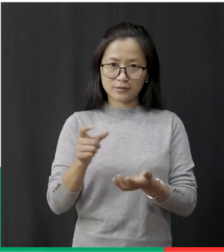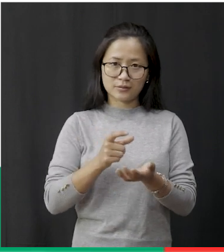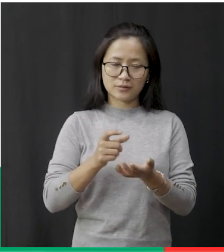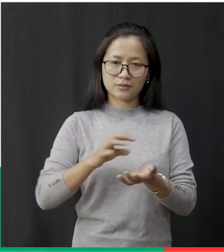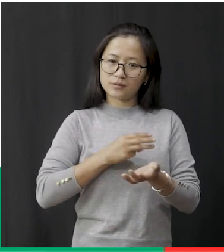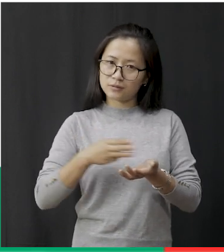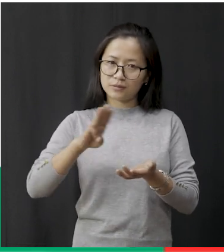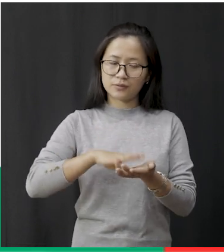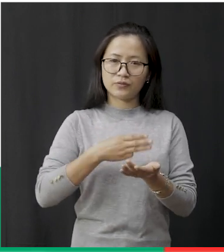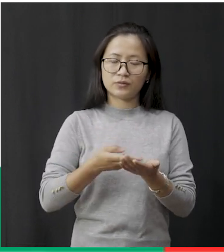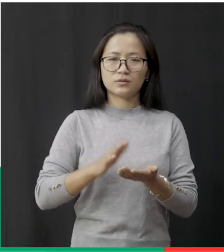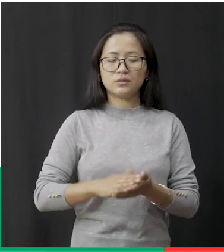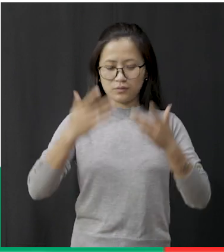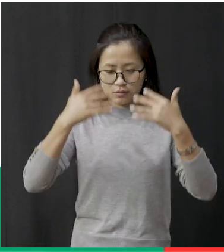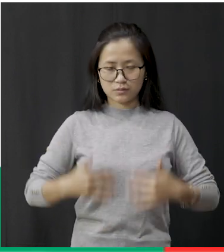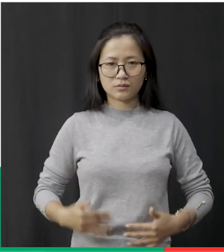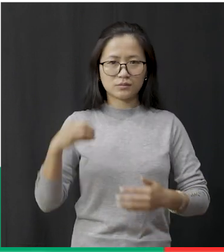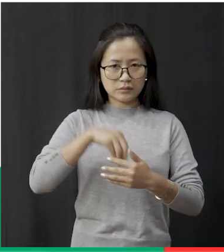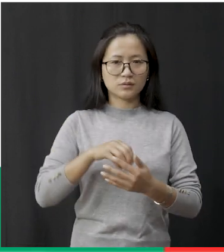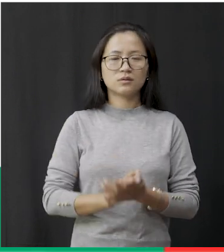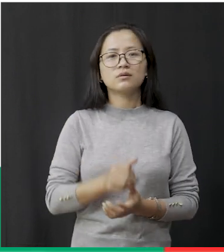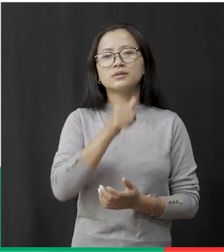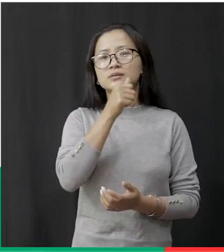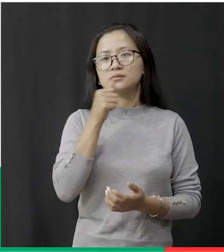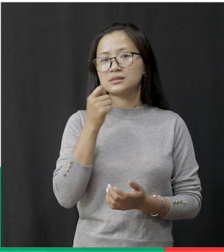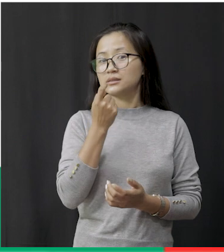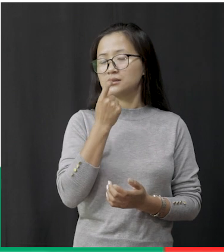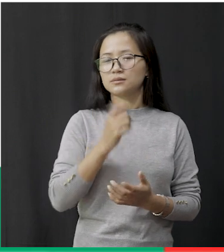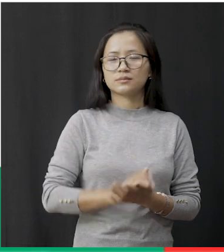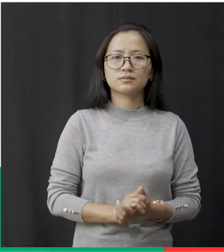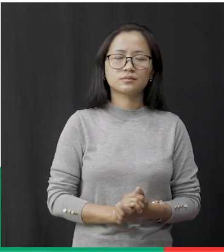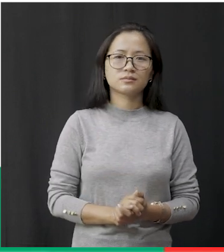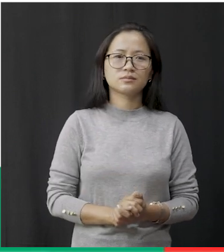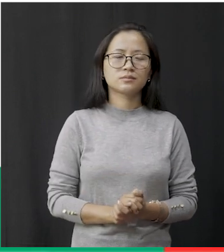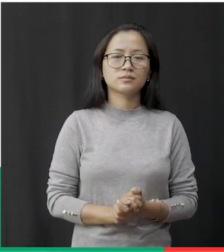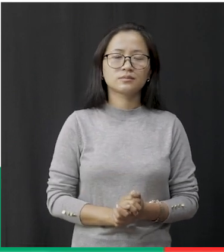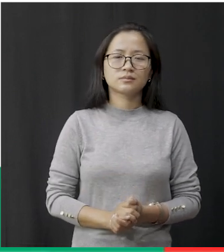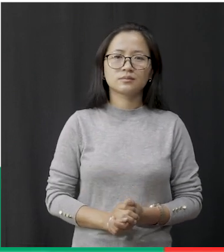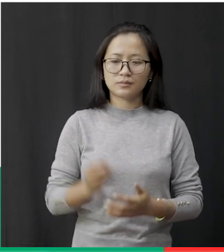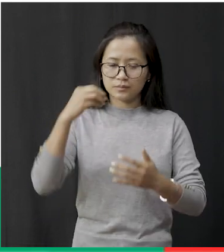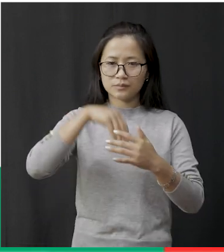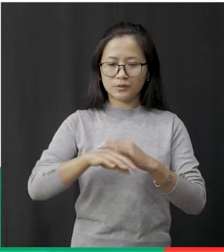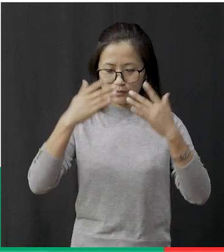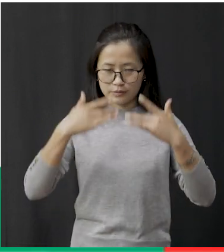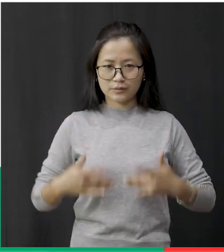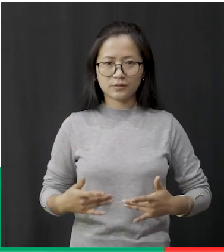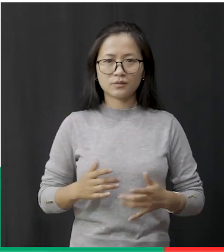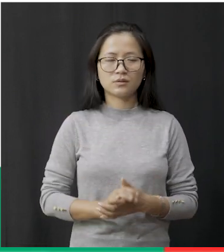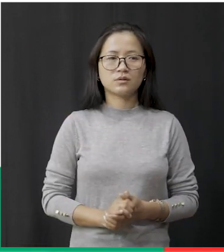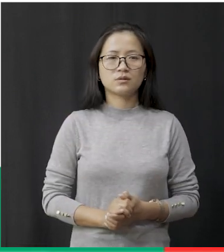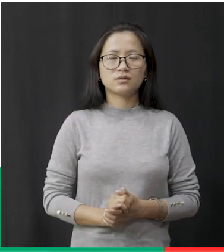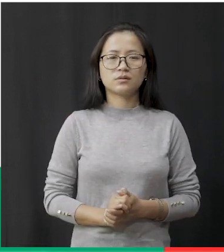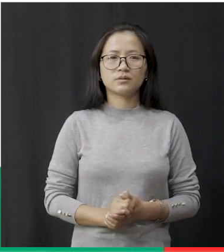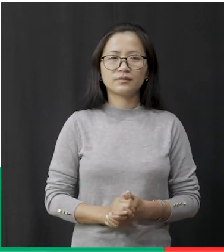diet, okay? And here we see milk. So we should include milk in our diet. And here,